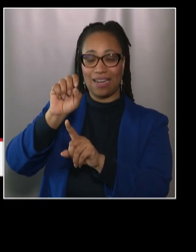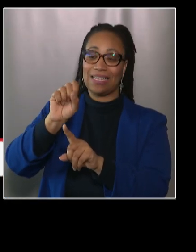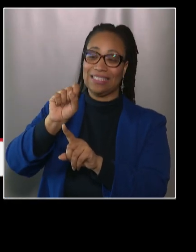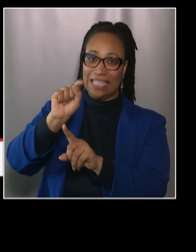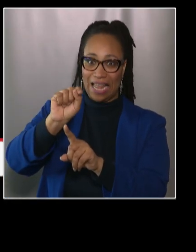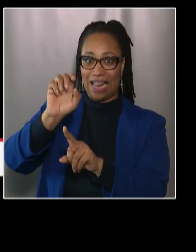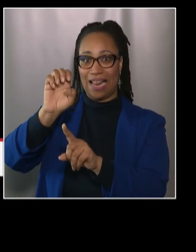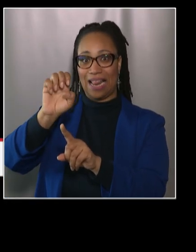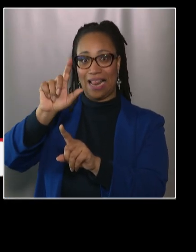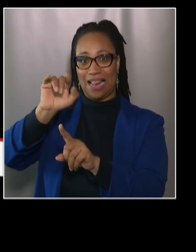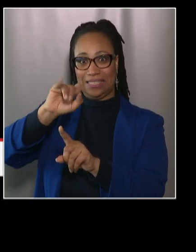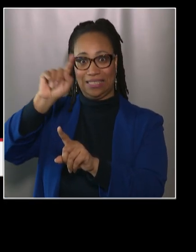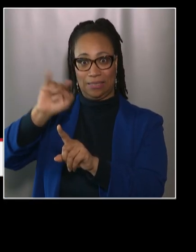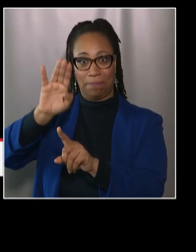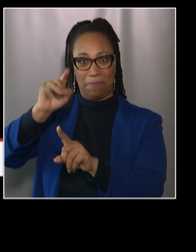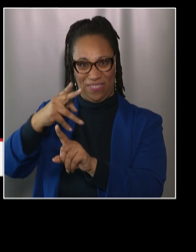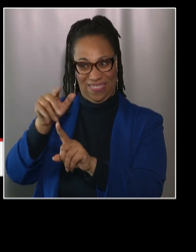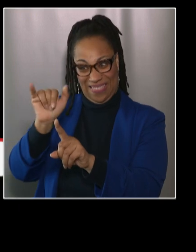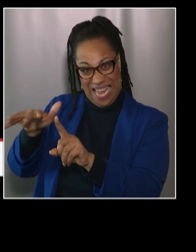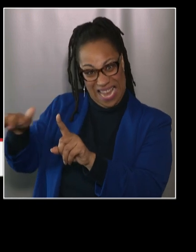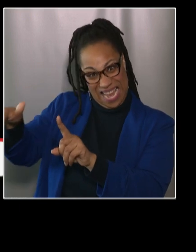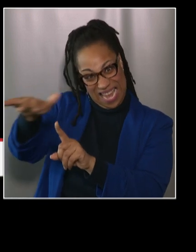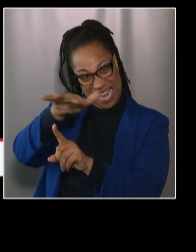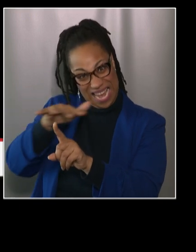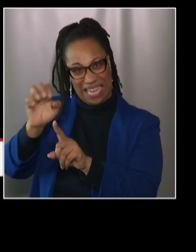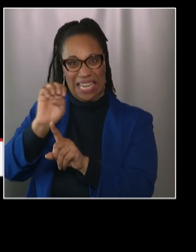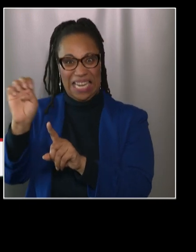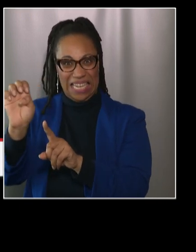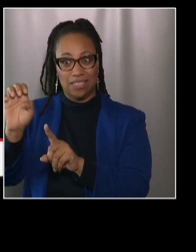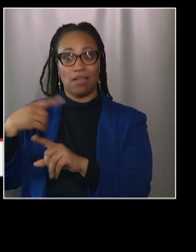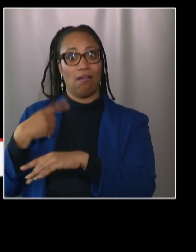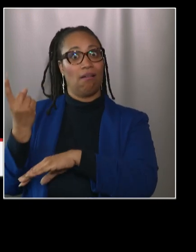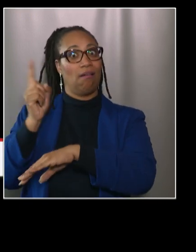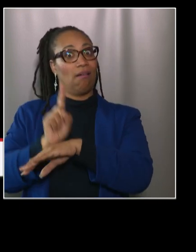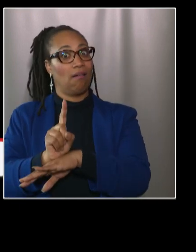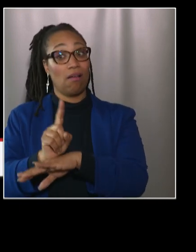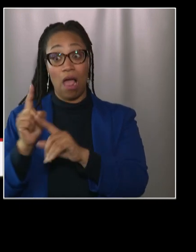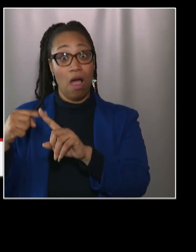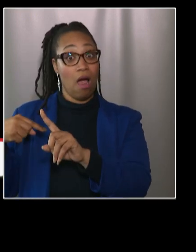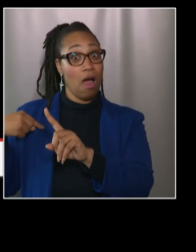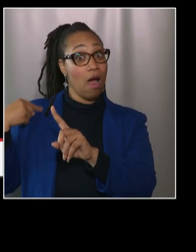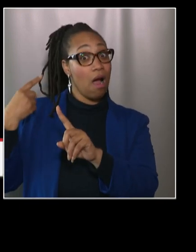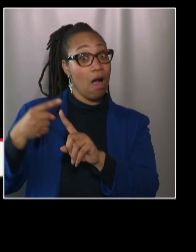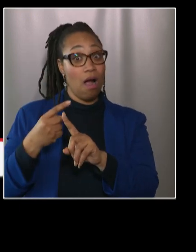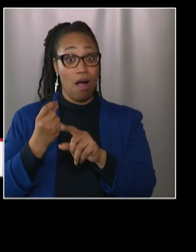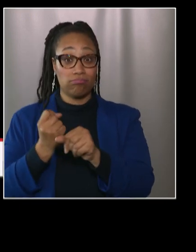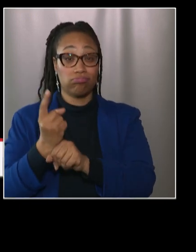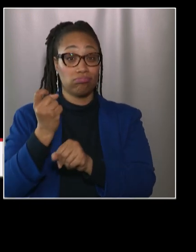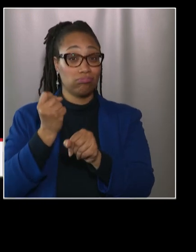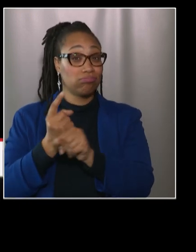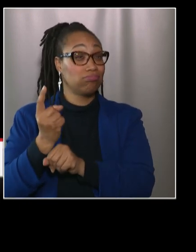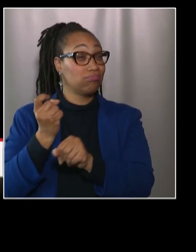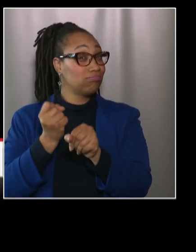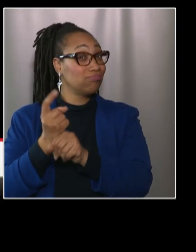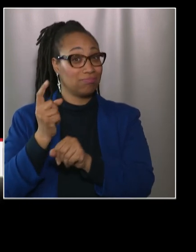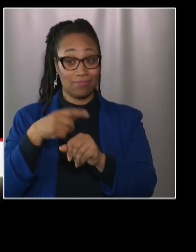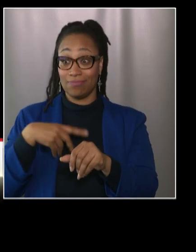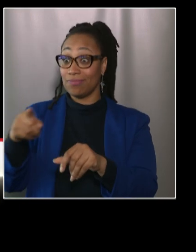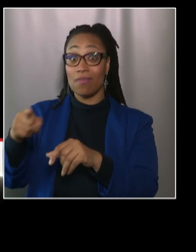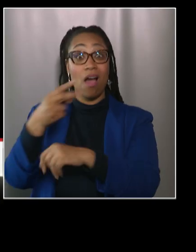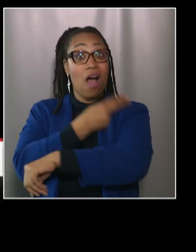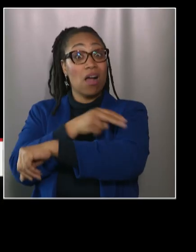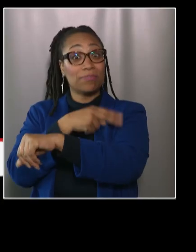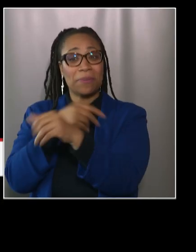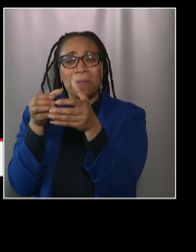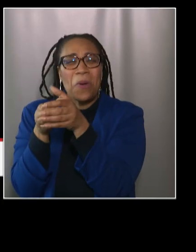A lot has happened since then. St. Elizabeth's East has continued to grow, evolve, and take shape in ways many of